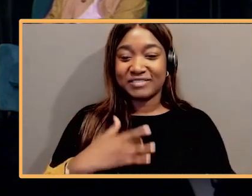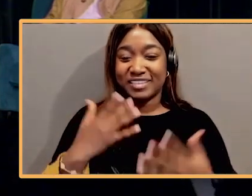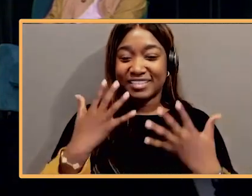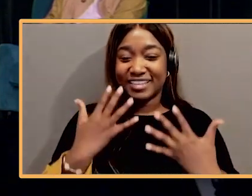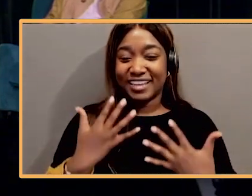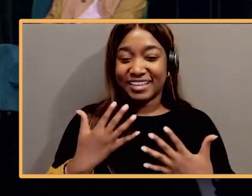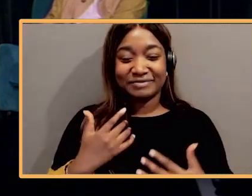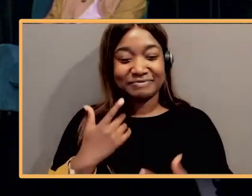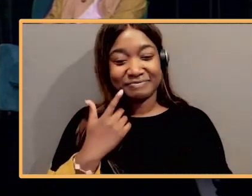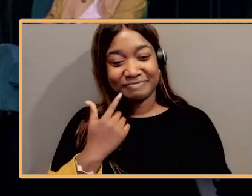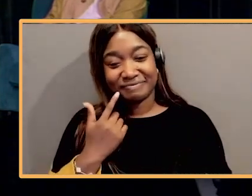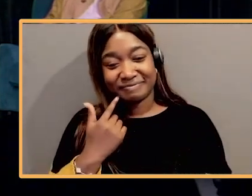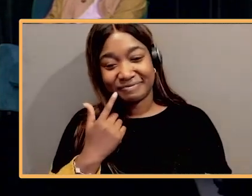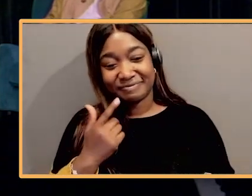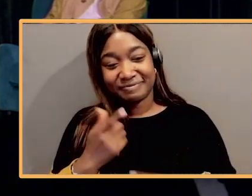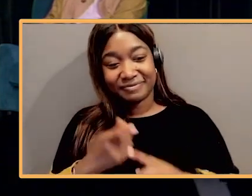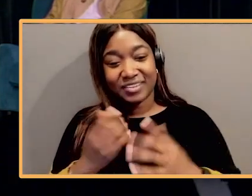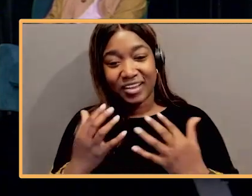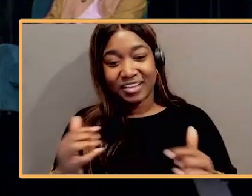Hi.